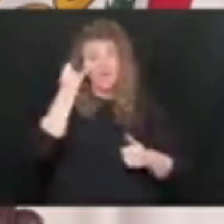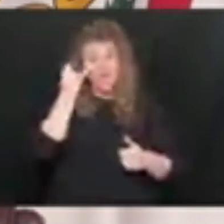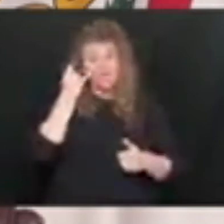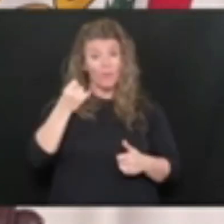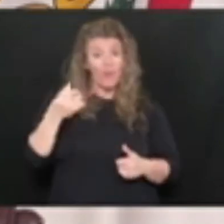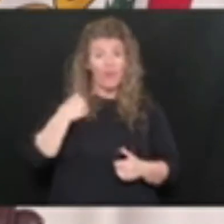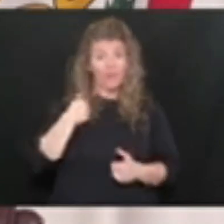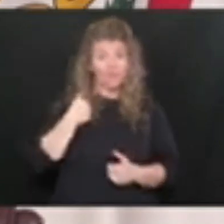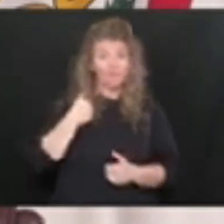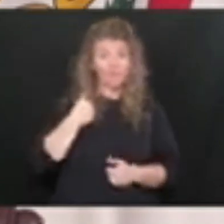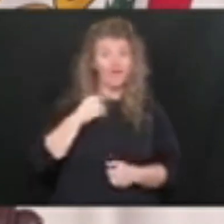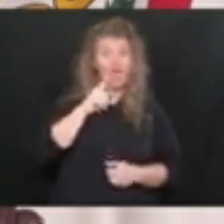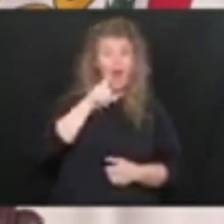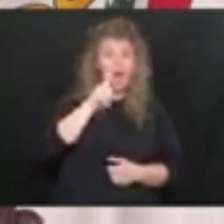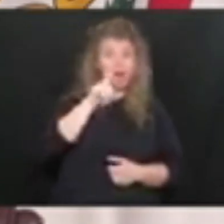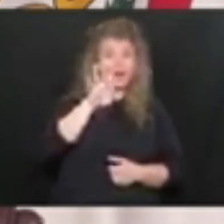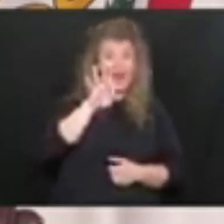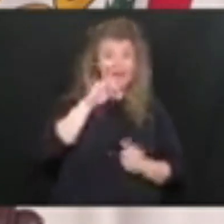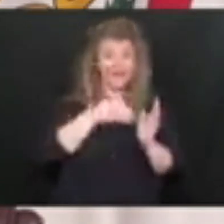gotten